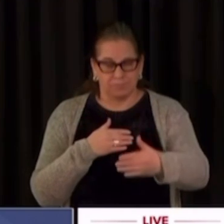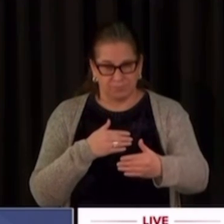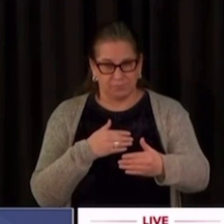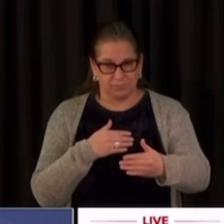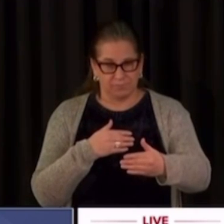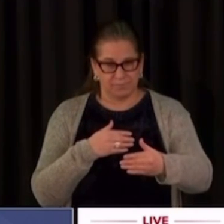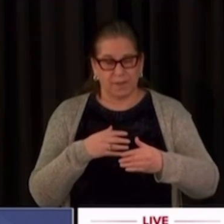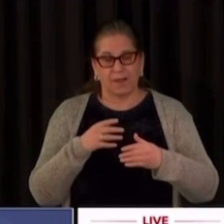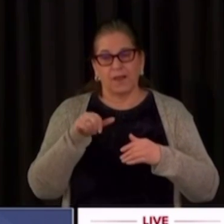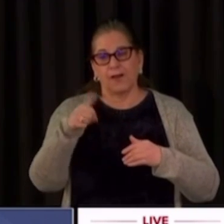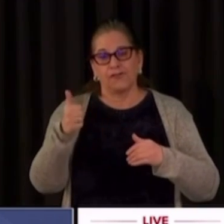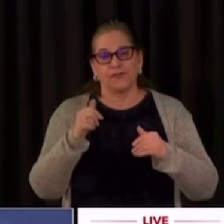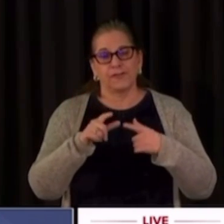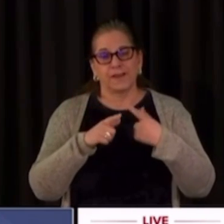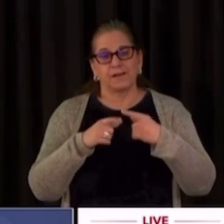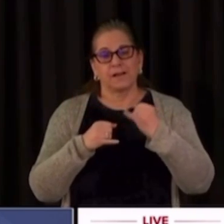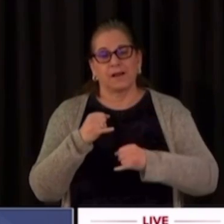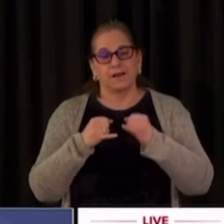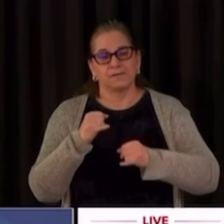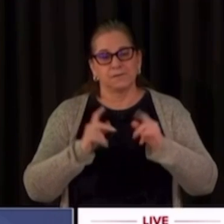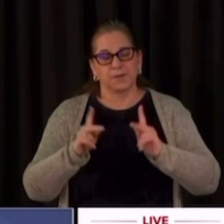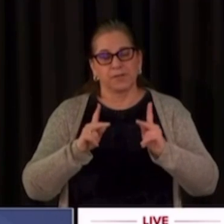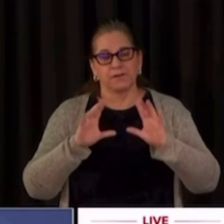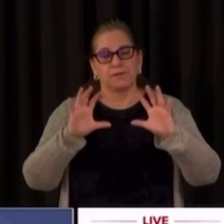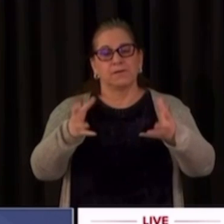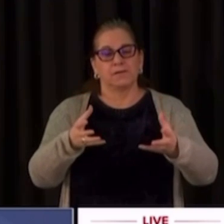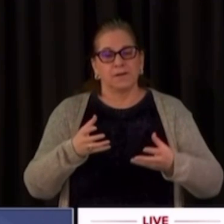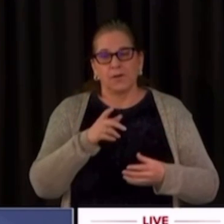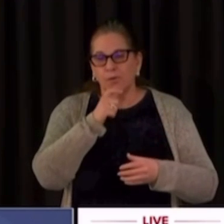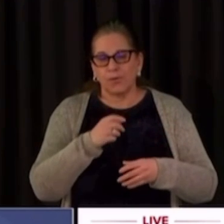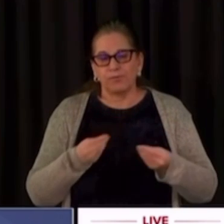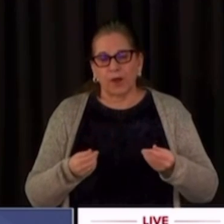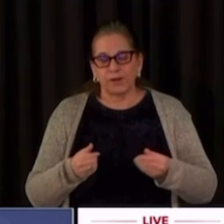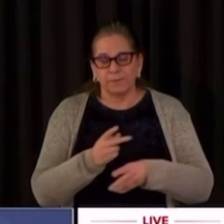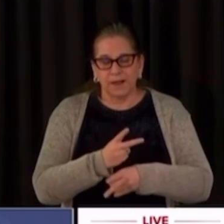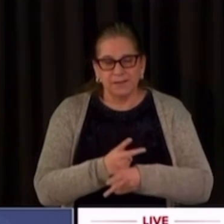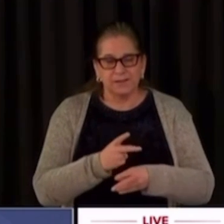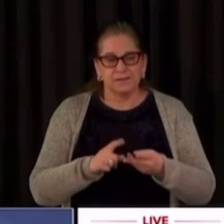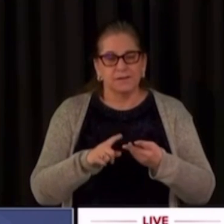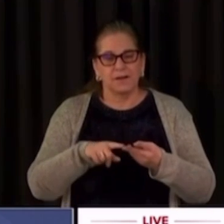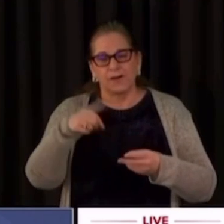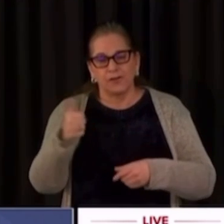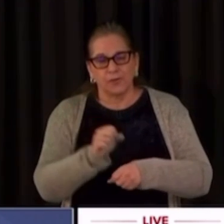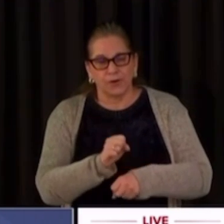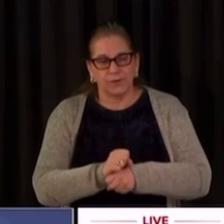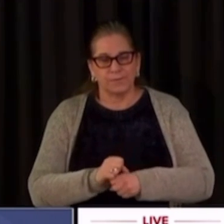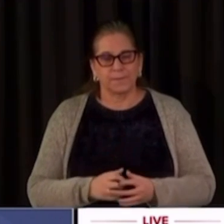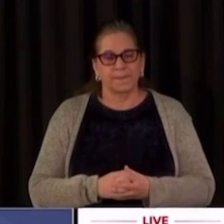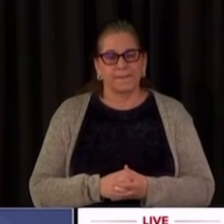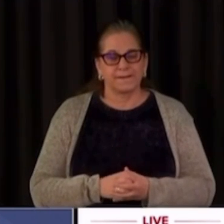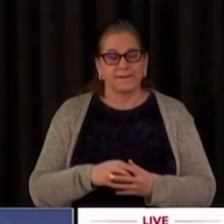commercial and residential property maintenance and environmental services. Tier 2, we add